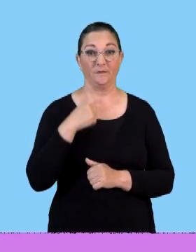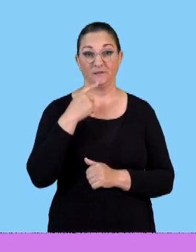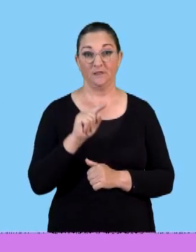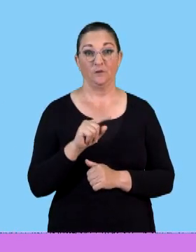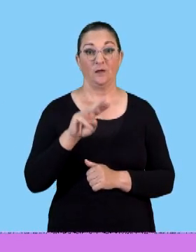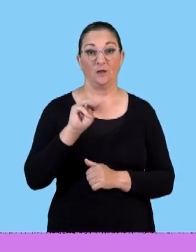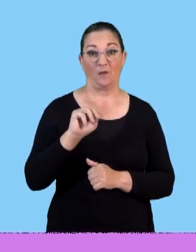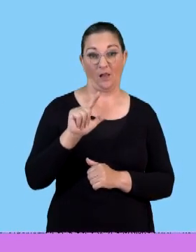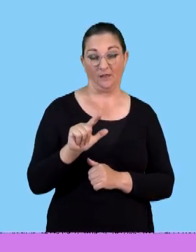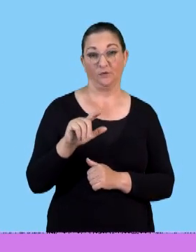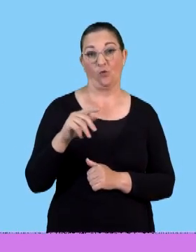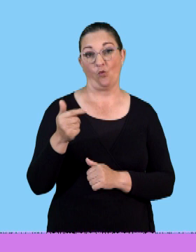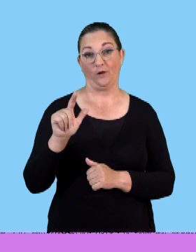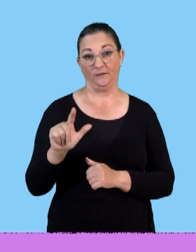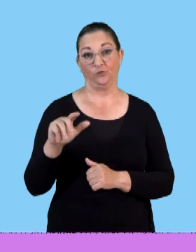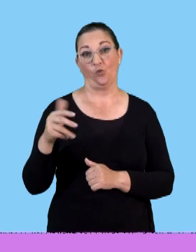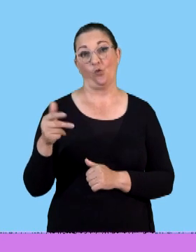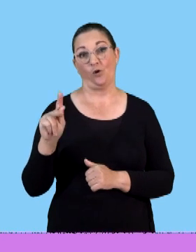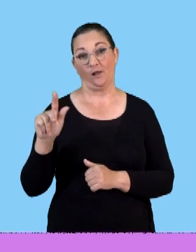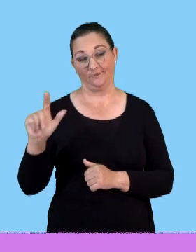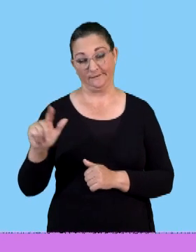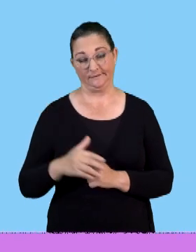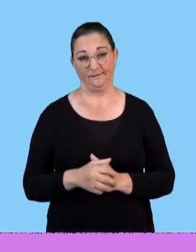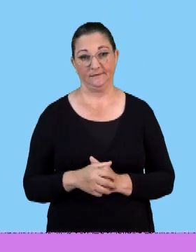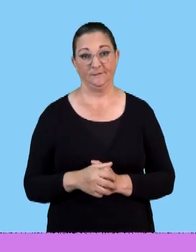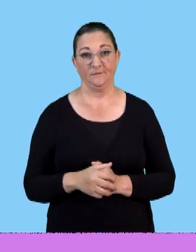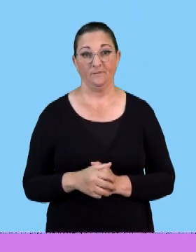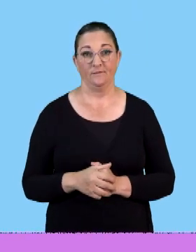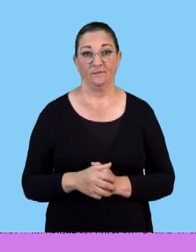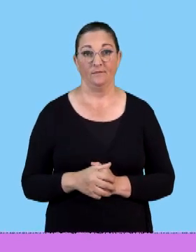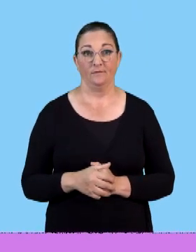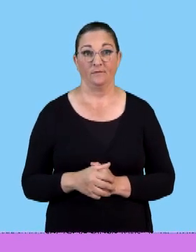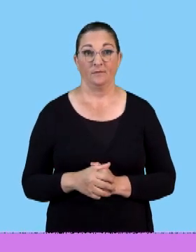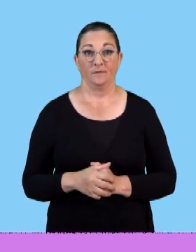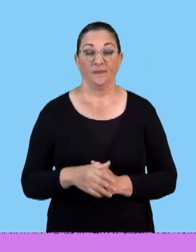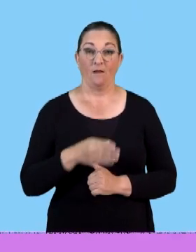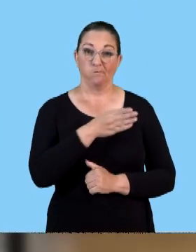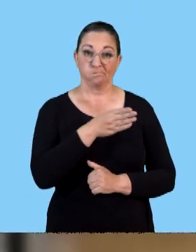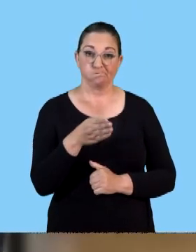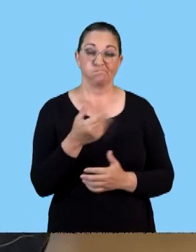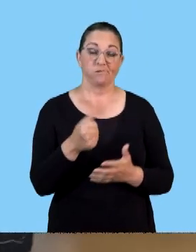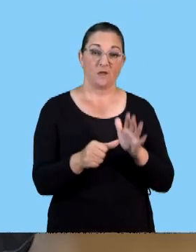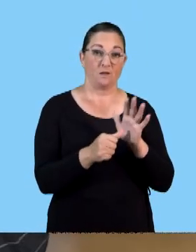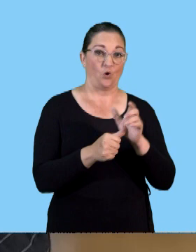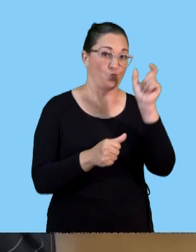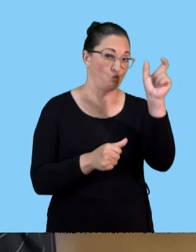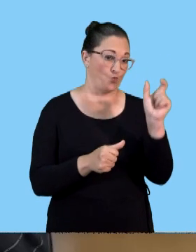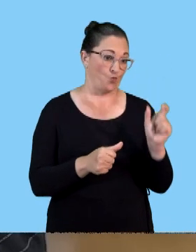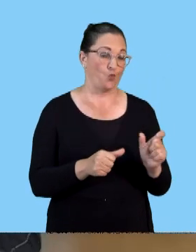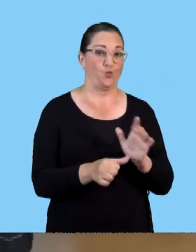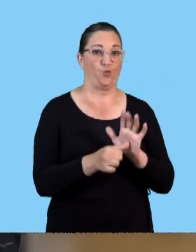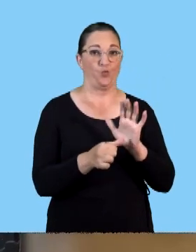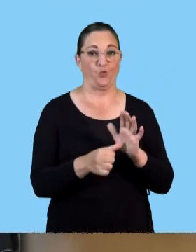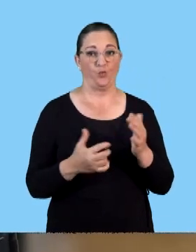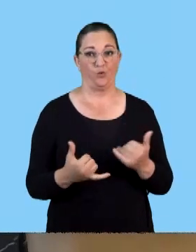where we indicate it as milliliters, liters, kiloliters. Okay, so that are the important